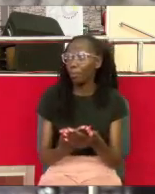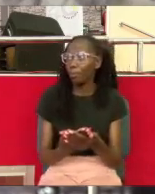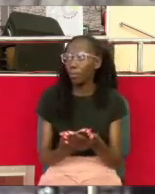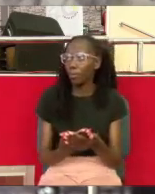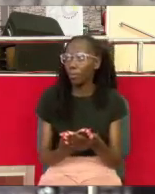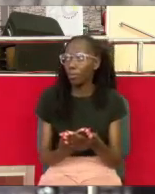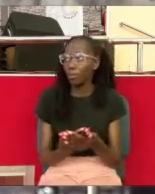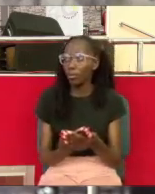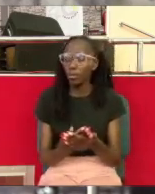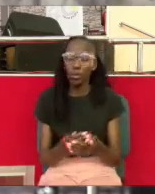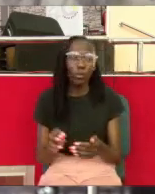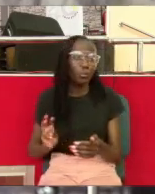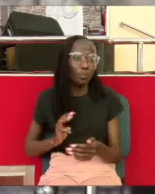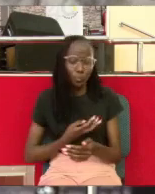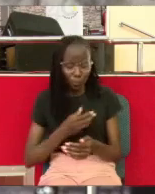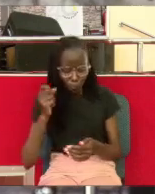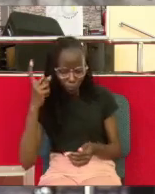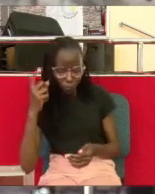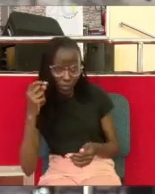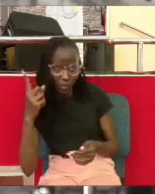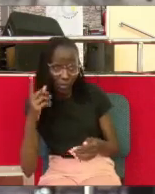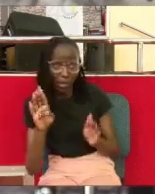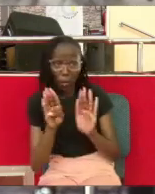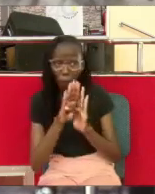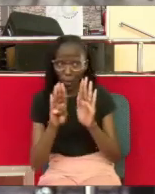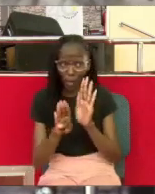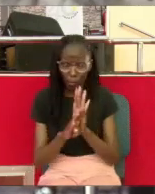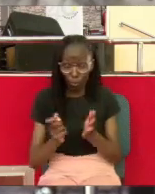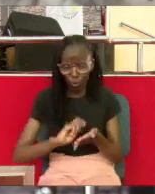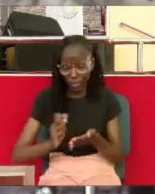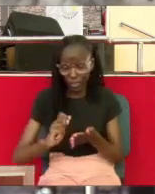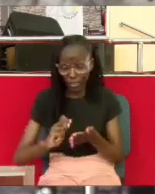We understand the Bible was written in many languages,